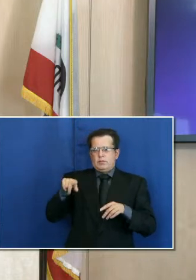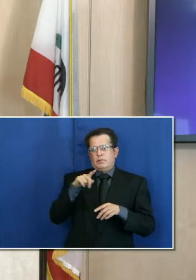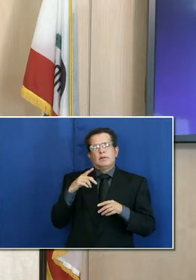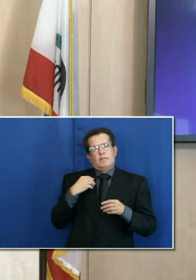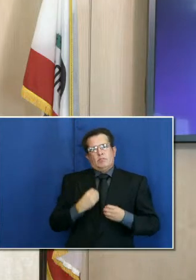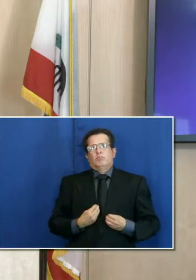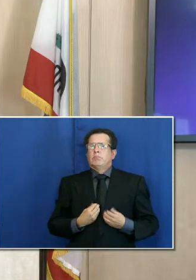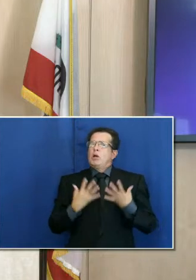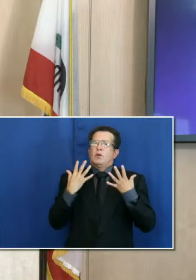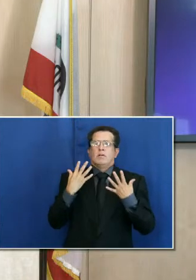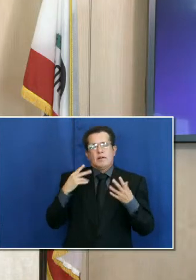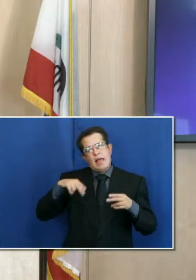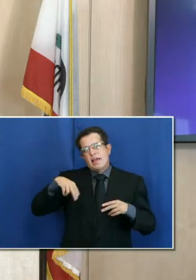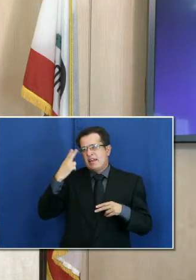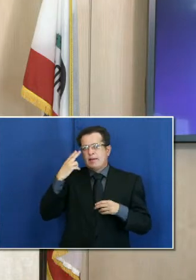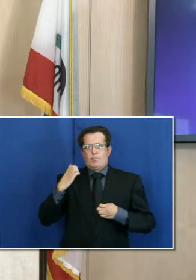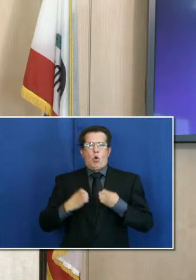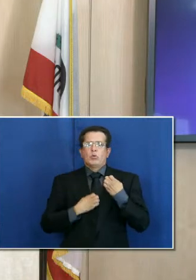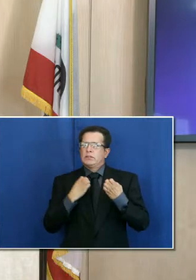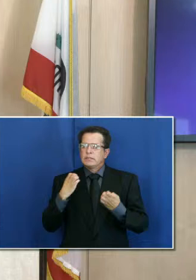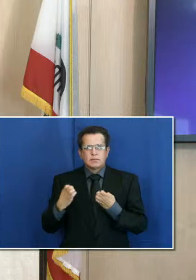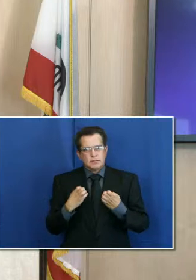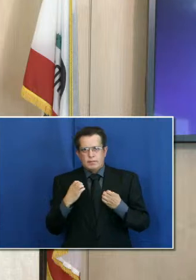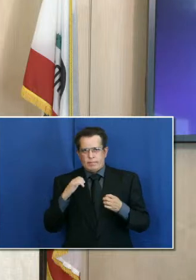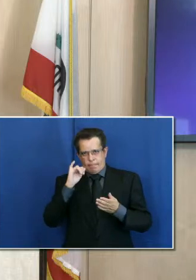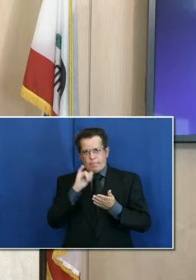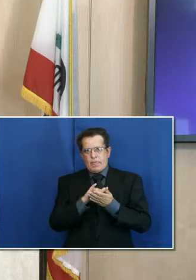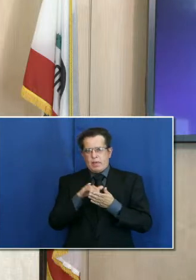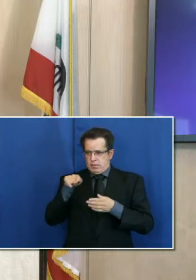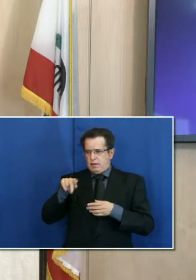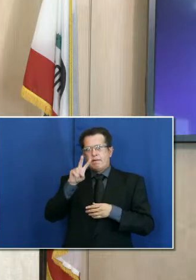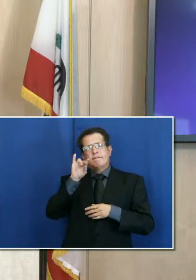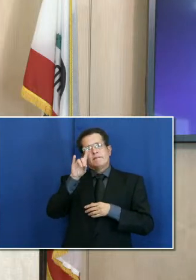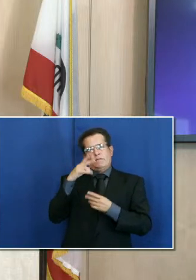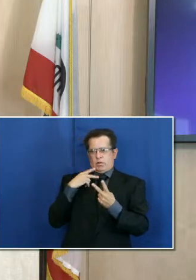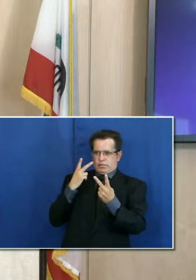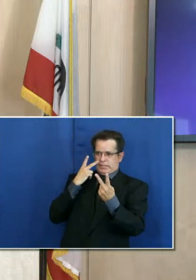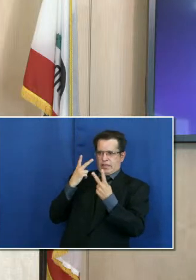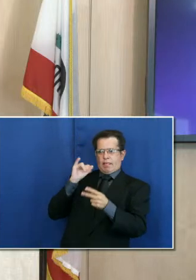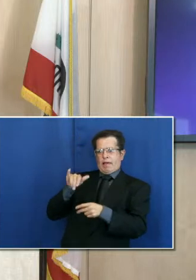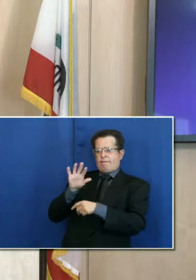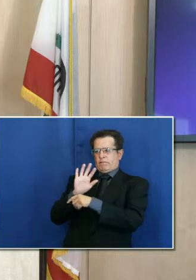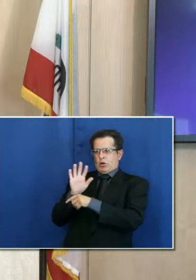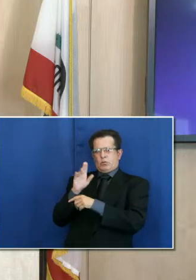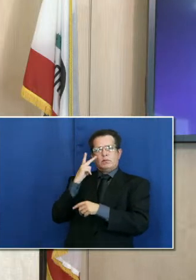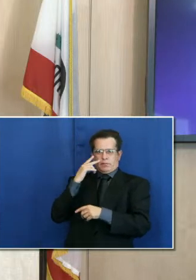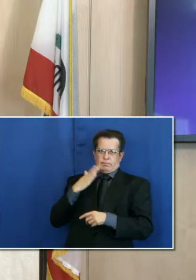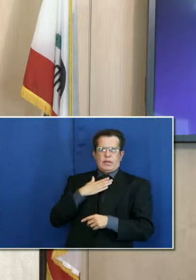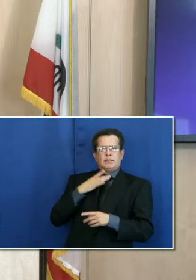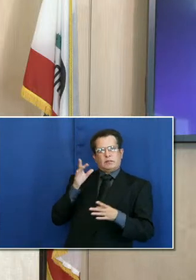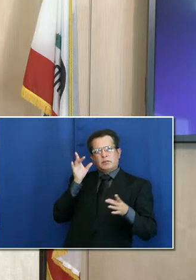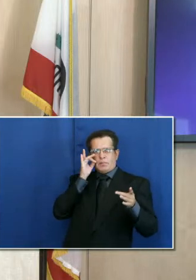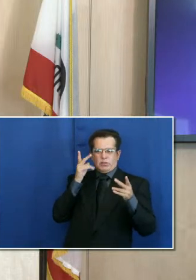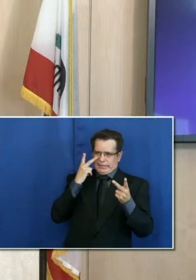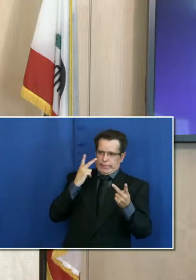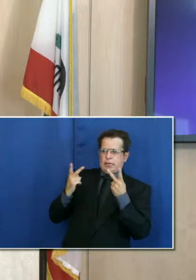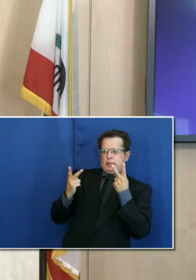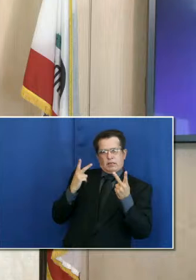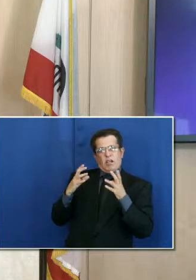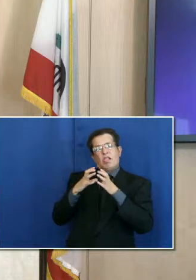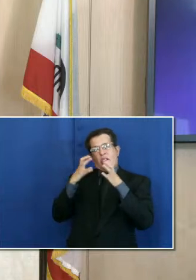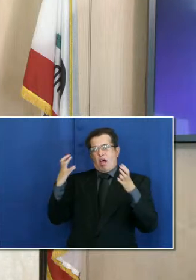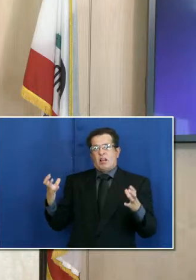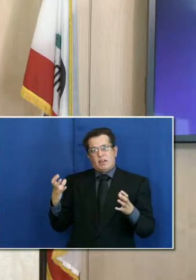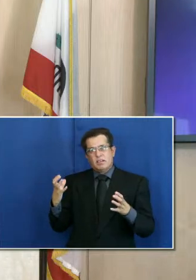nursing manager in the north part of our system, that ECMO video really resonated with my experience through all of this. I am so grateful to Scripps